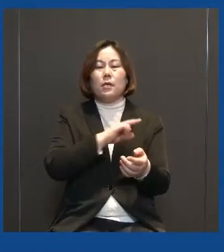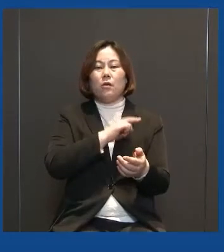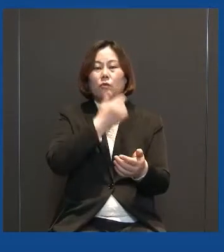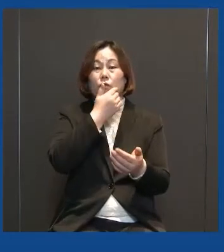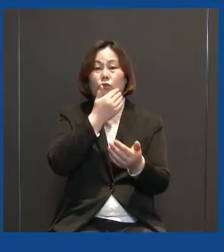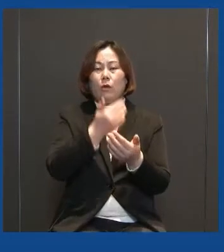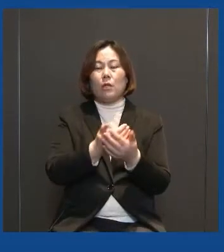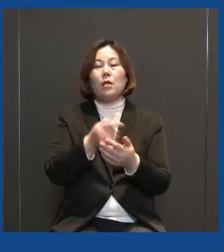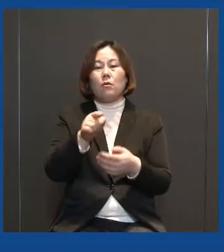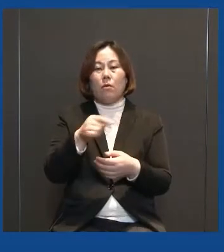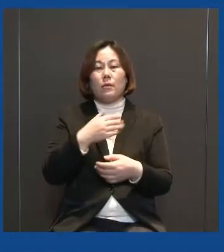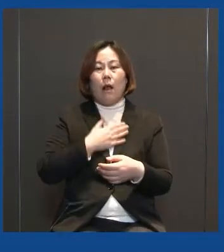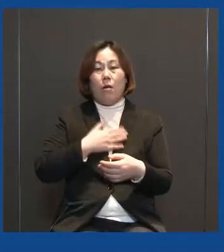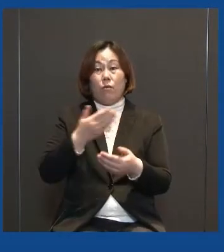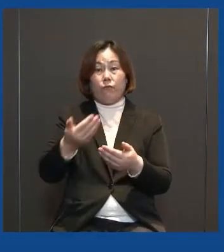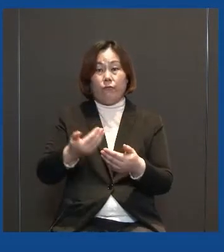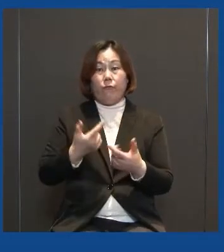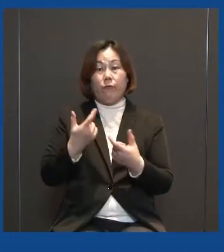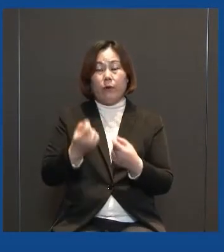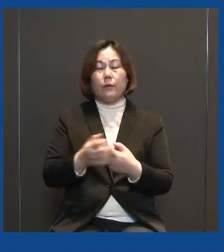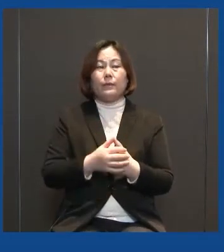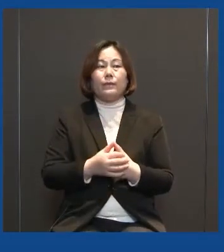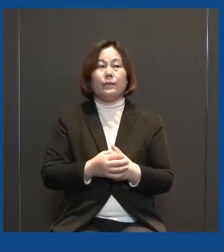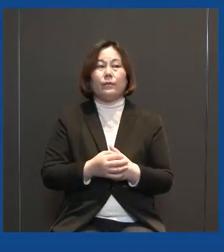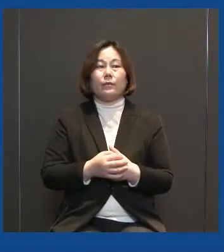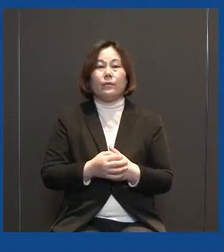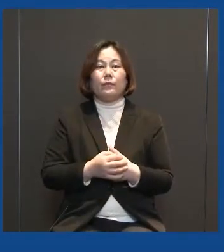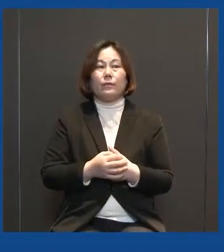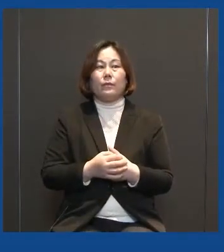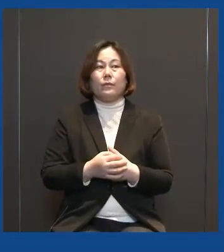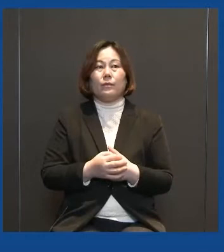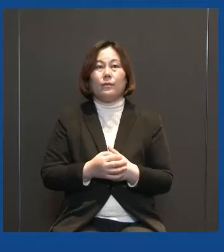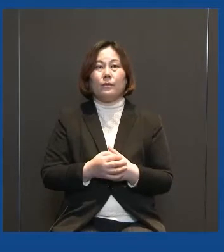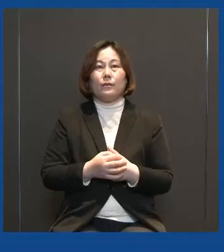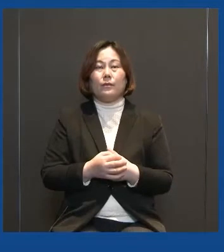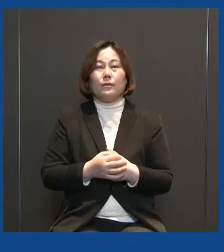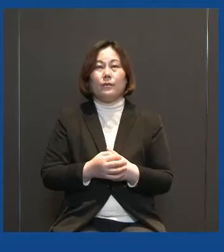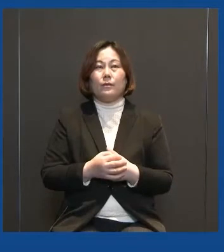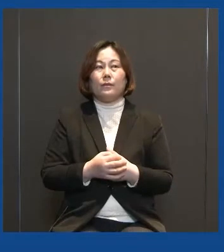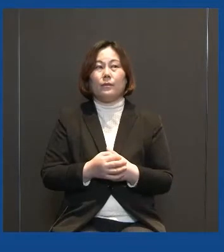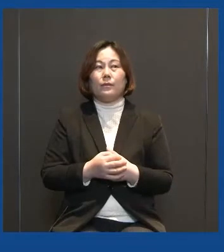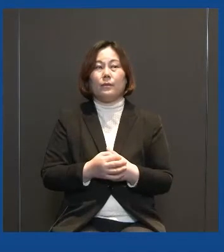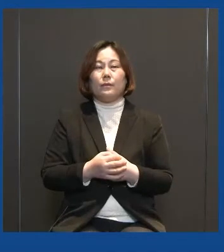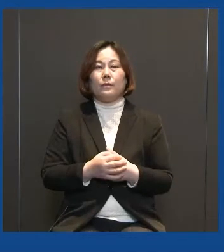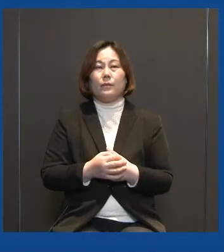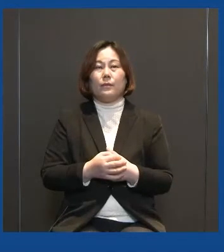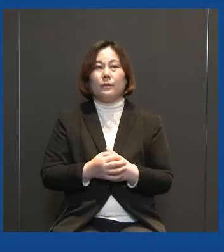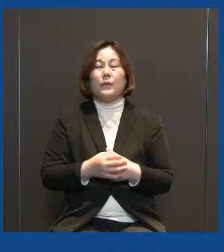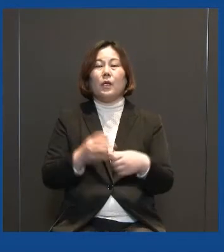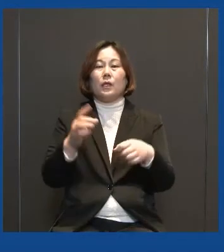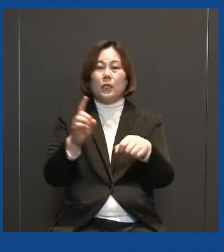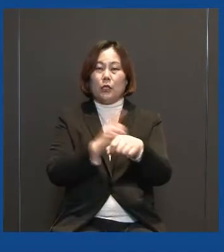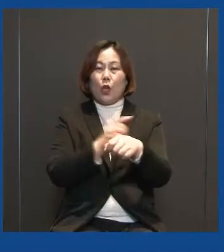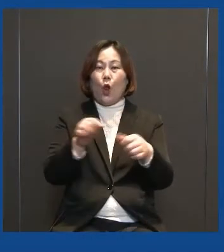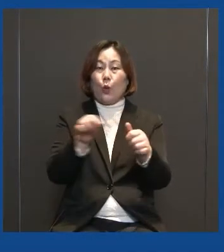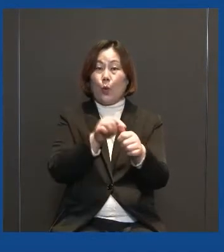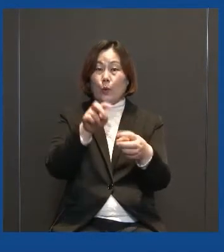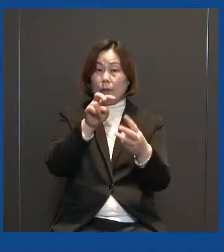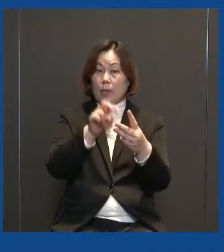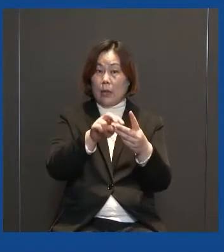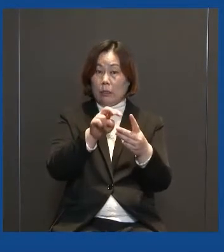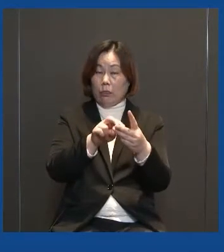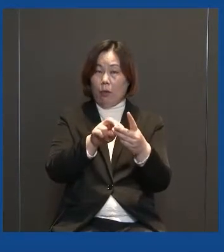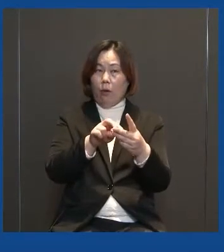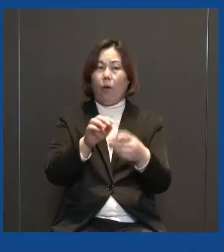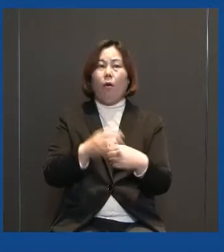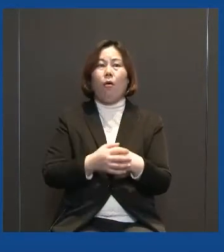their social participation. And also, she shared various meaningful